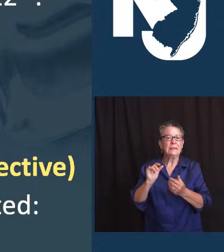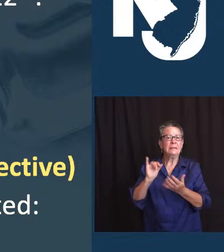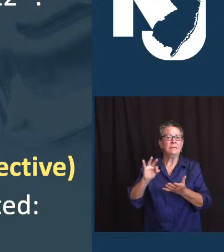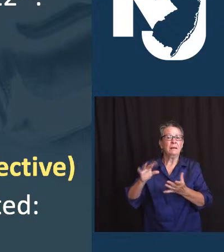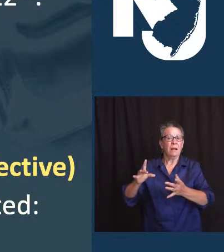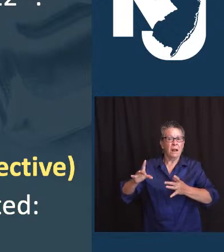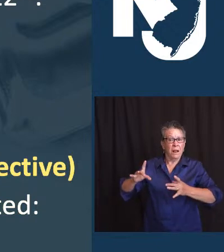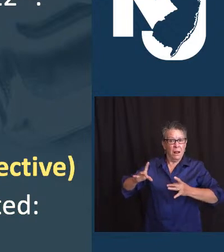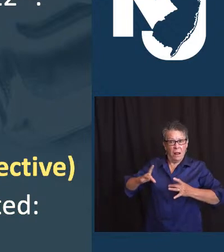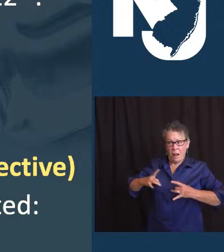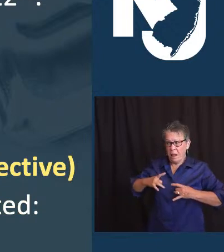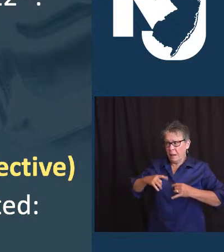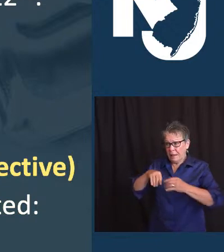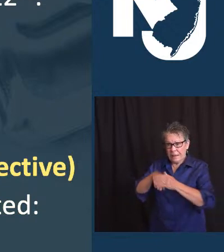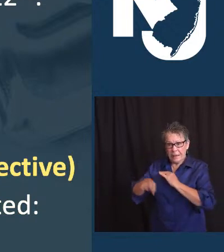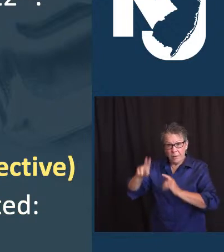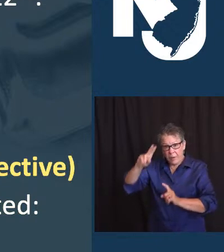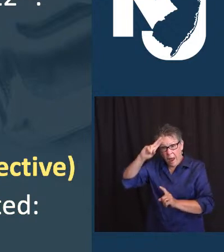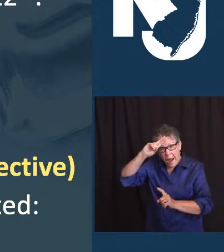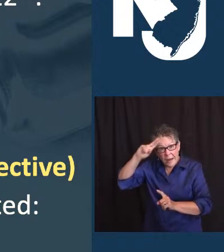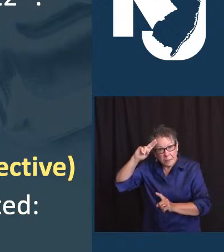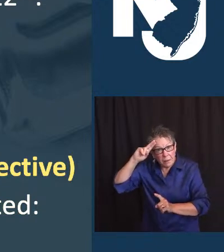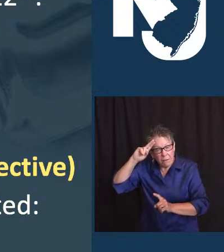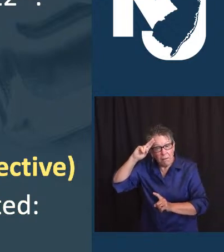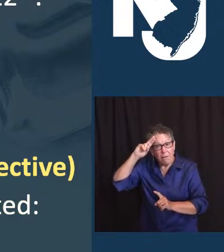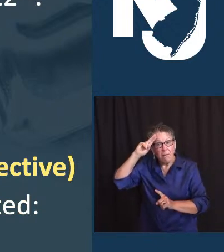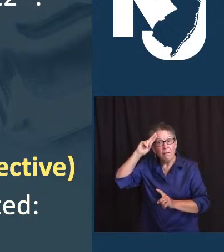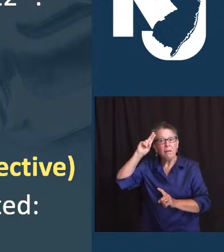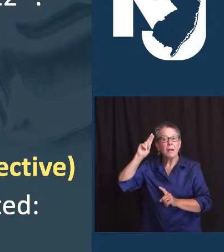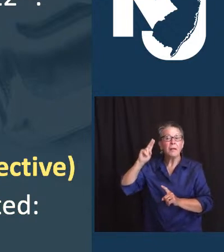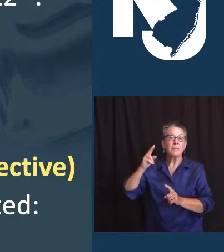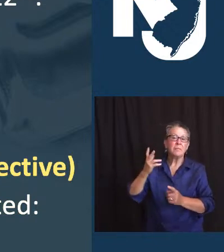99.99%, and against death, it remains at